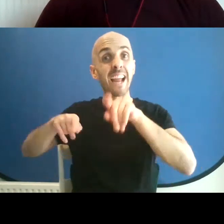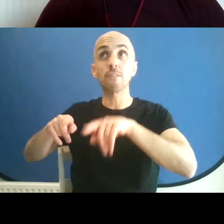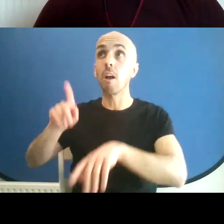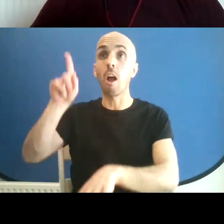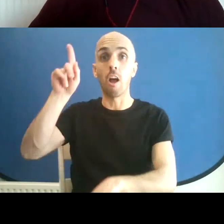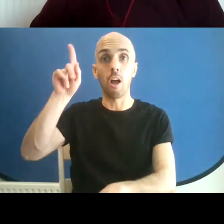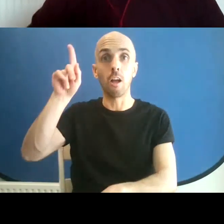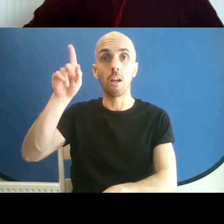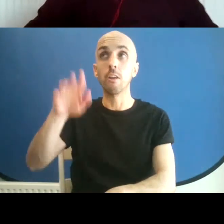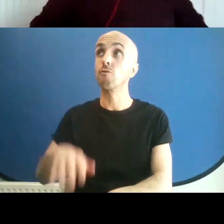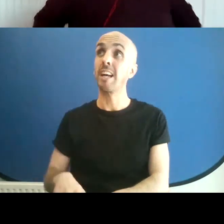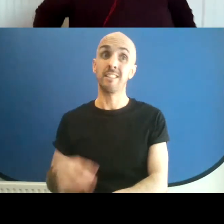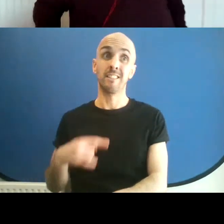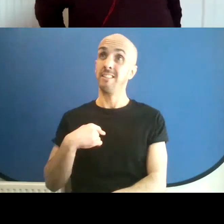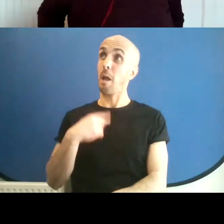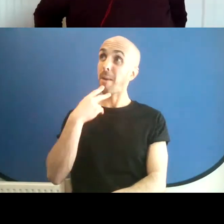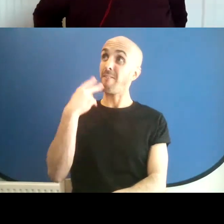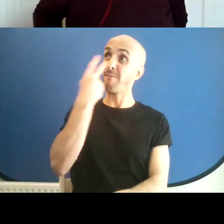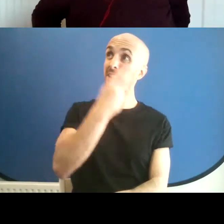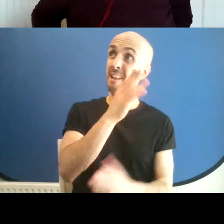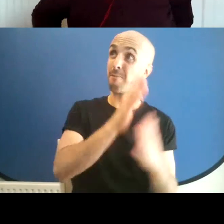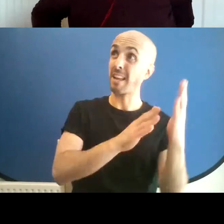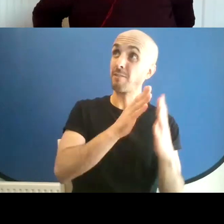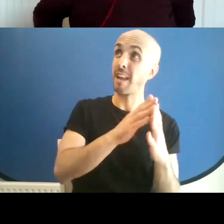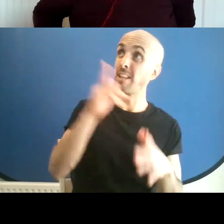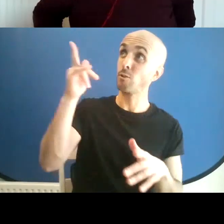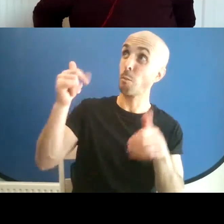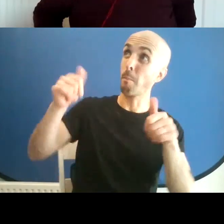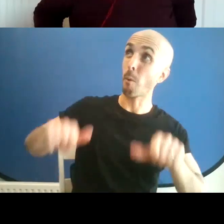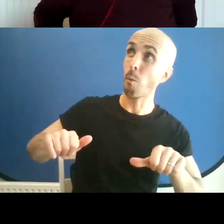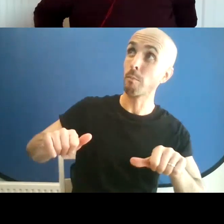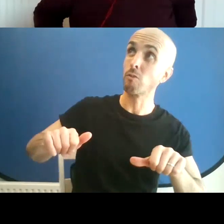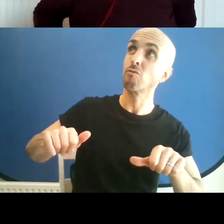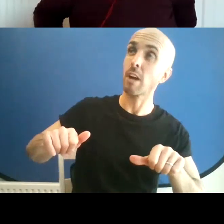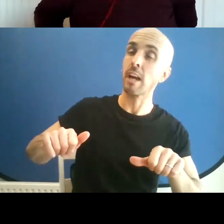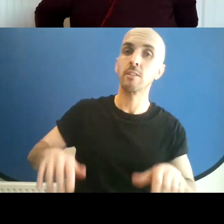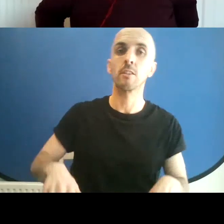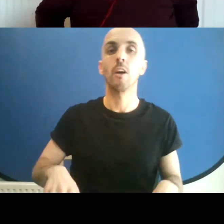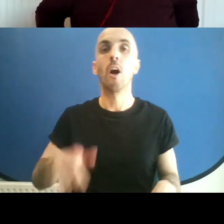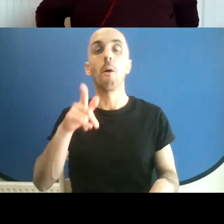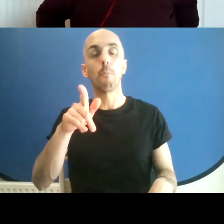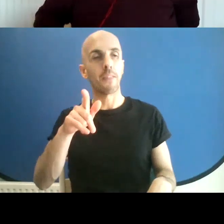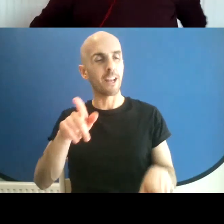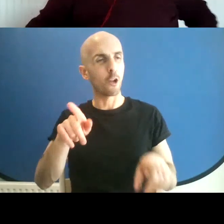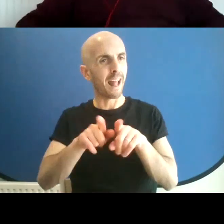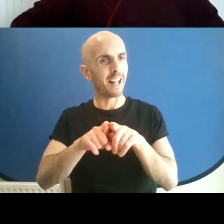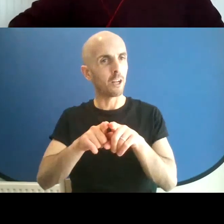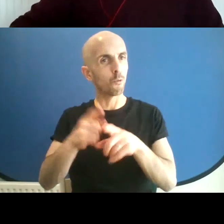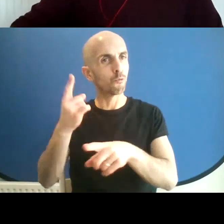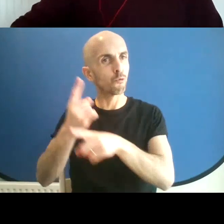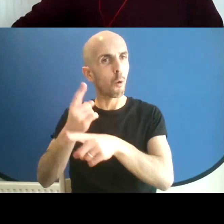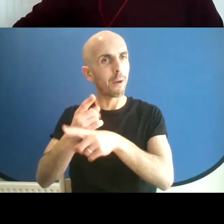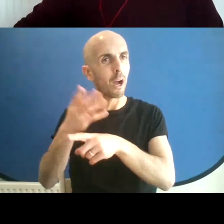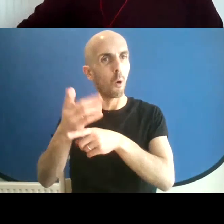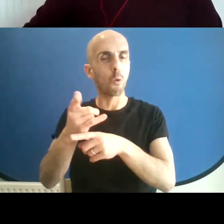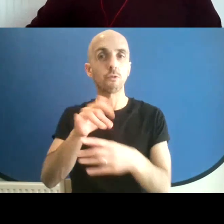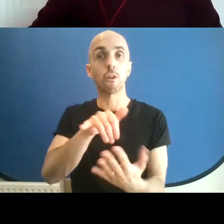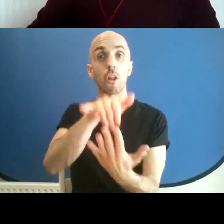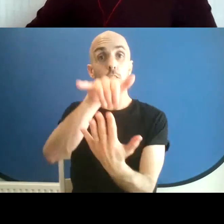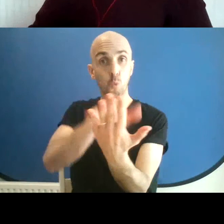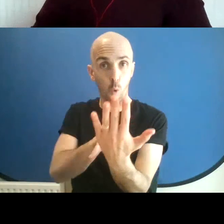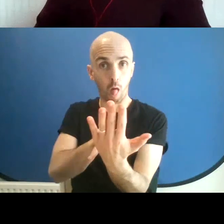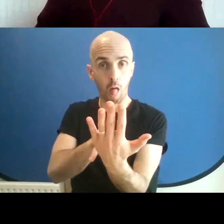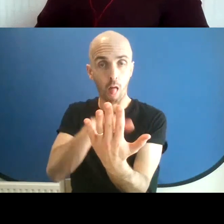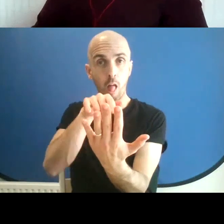face-to-face visit. And then we were talking about the dual nature of the tool. So it kind of gives you permission to go, or it